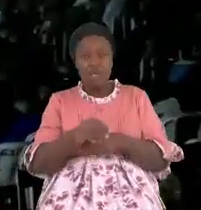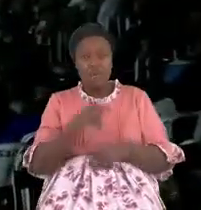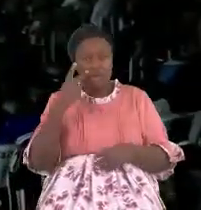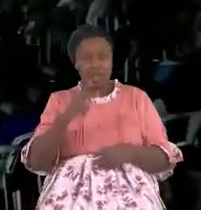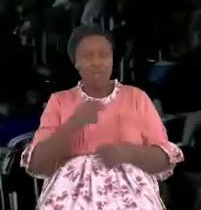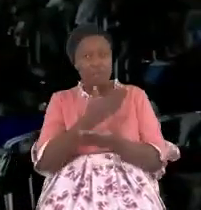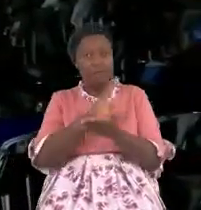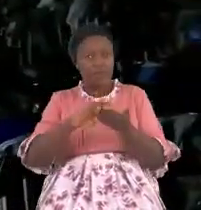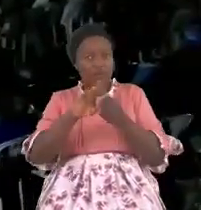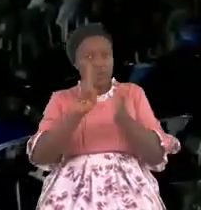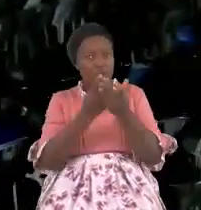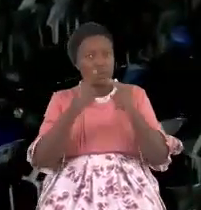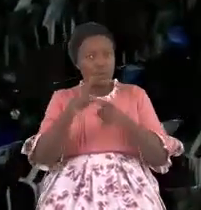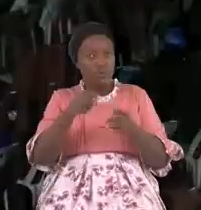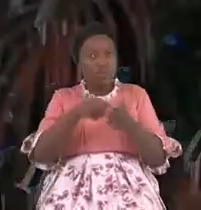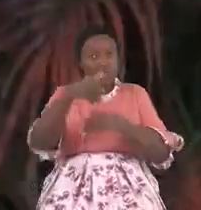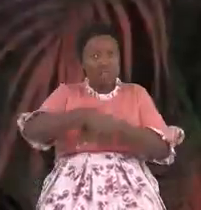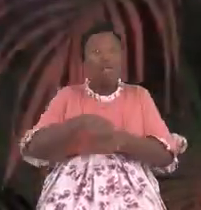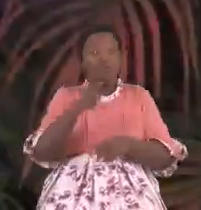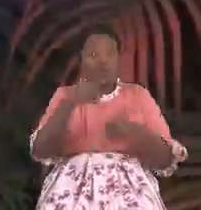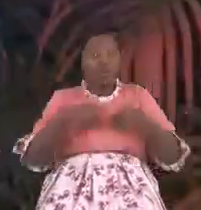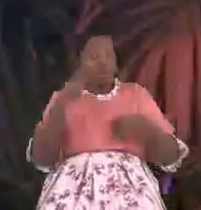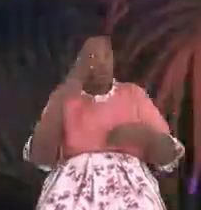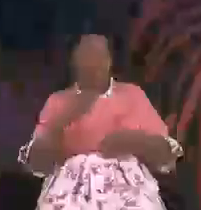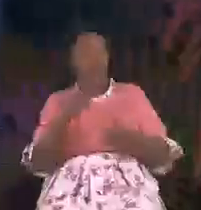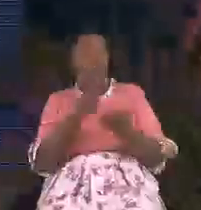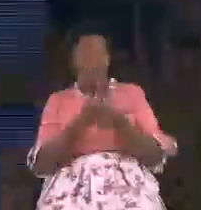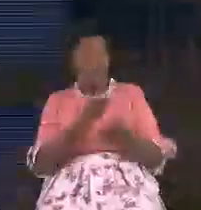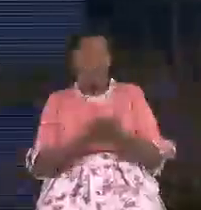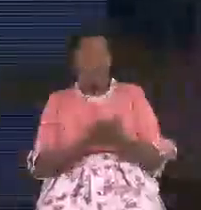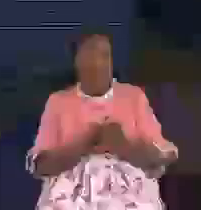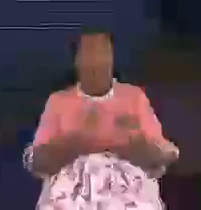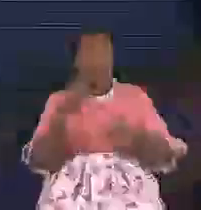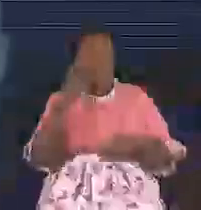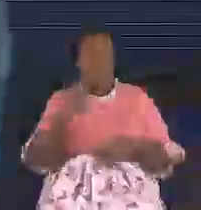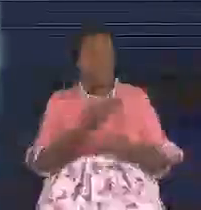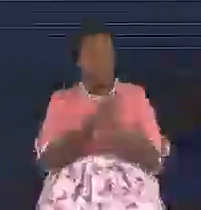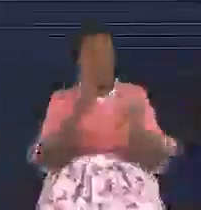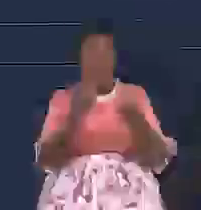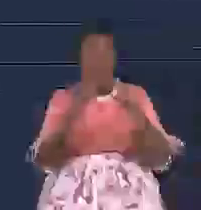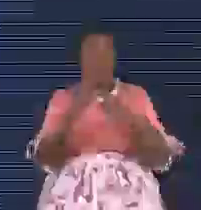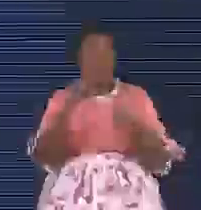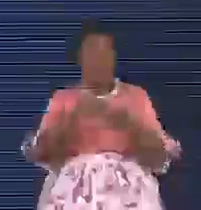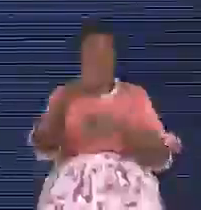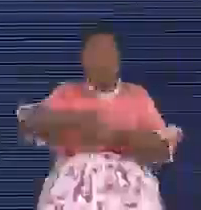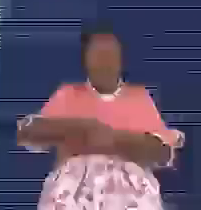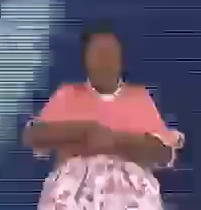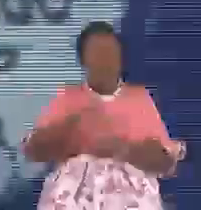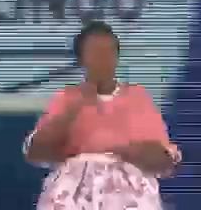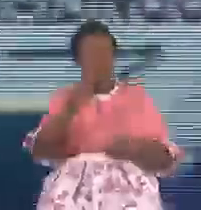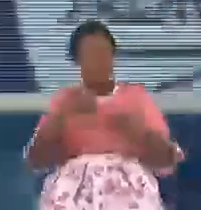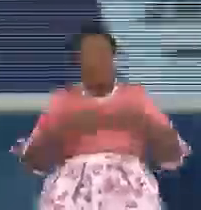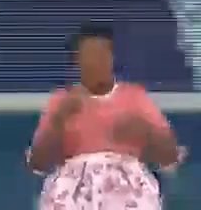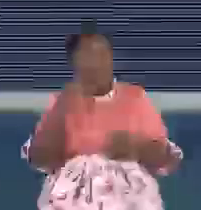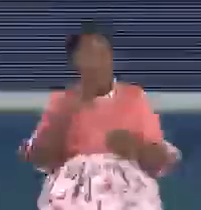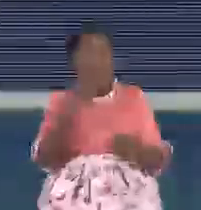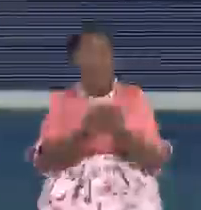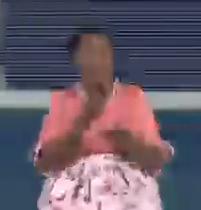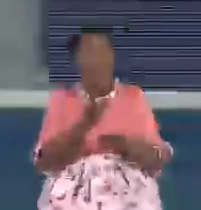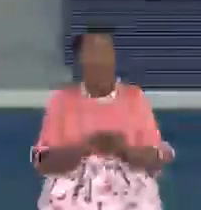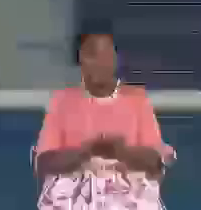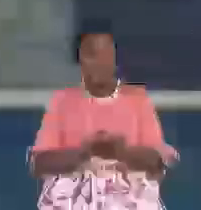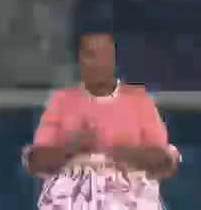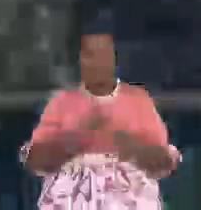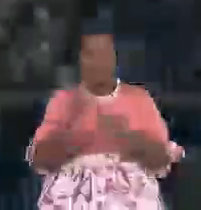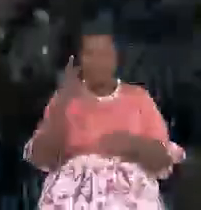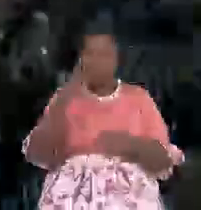seen well if you see salvation coming to you tonight thou are seen well if you see